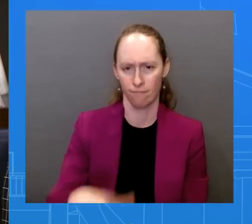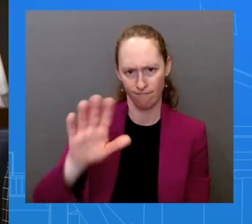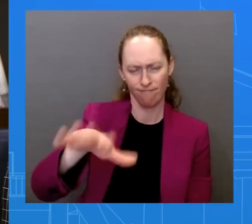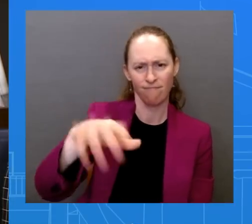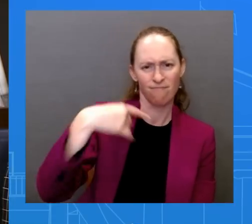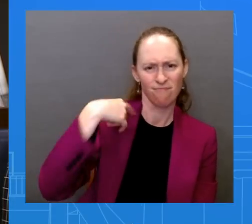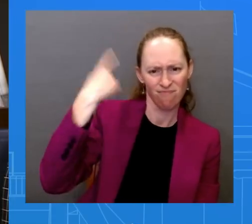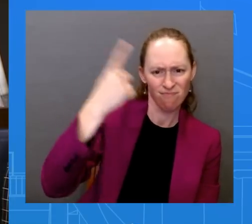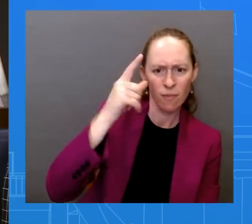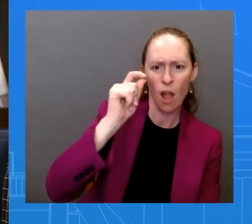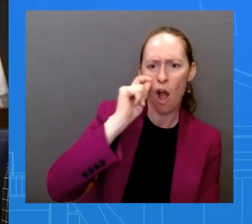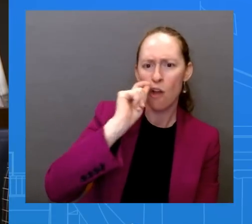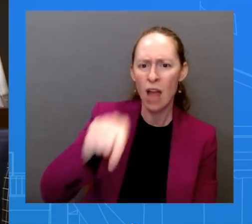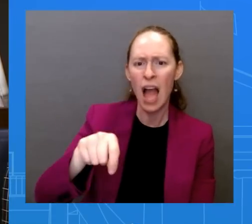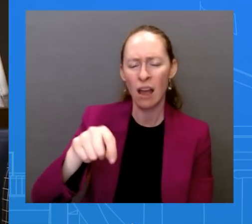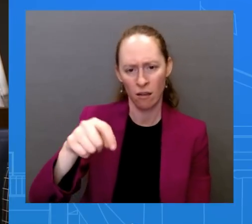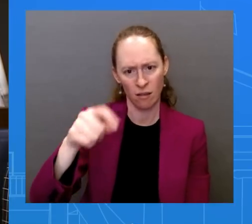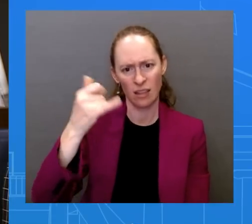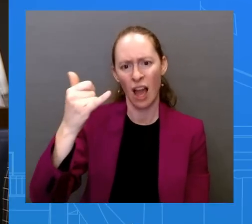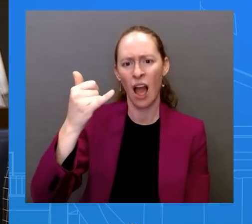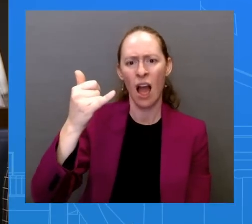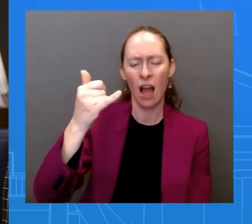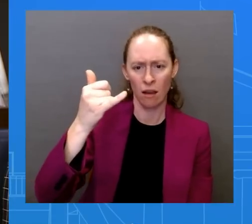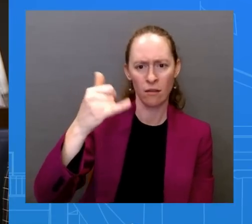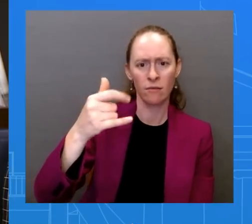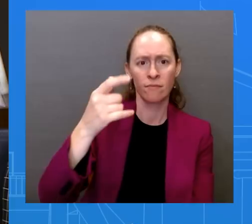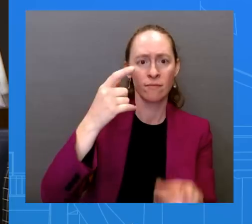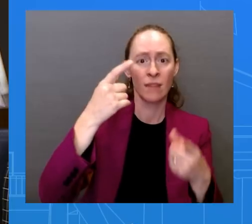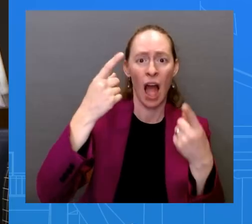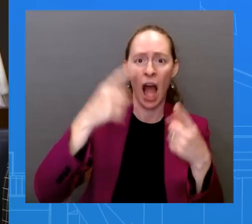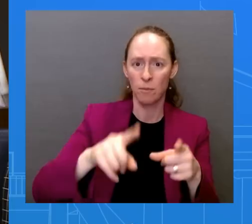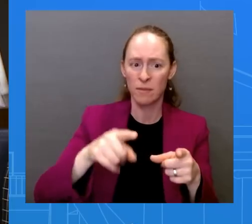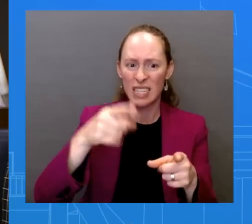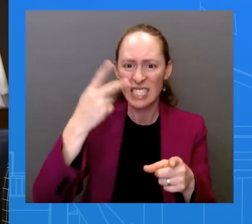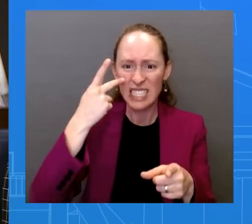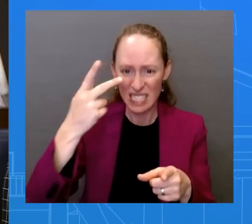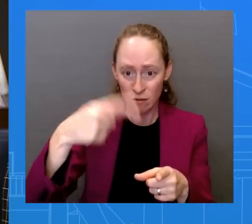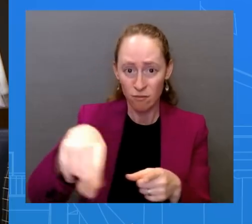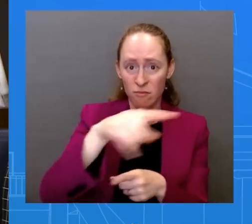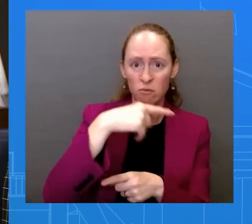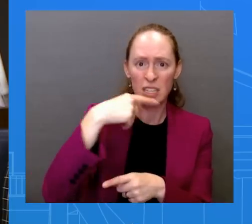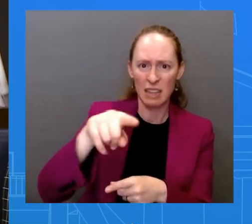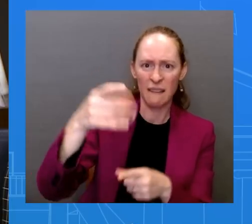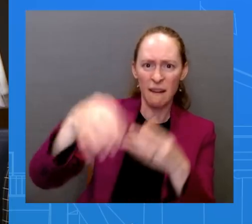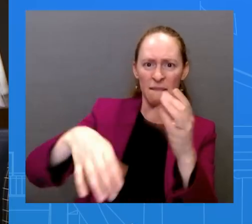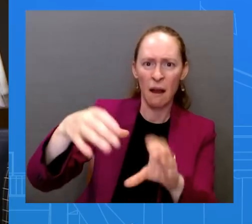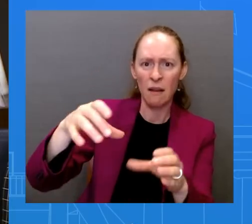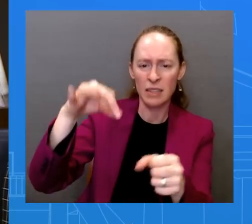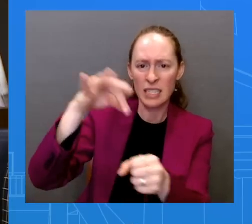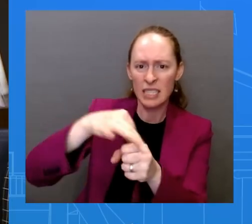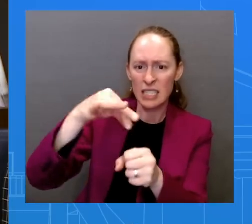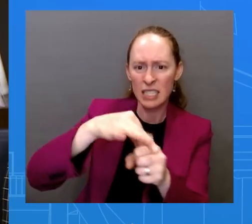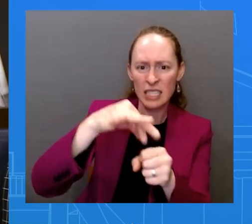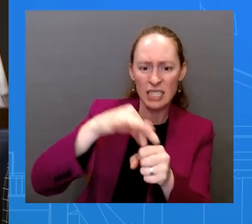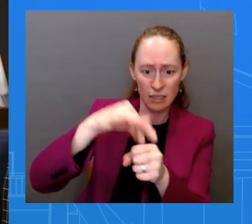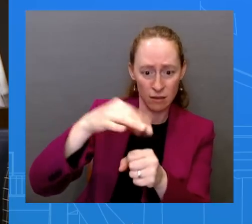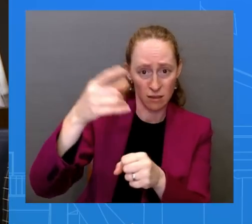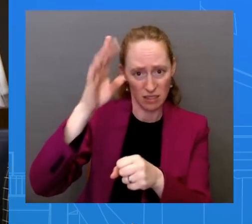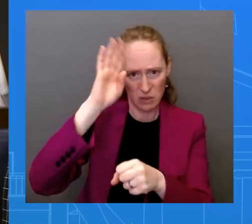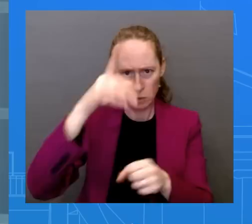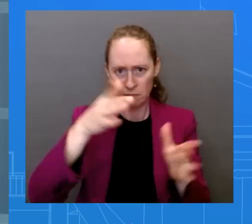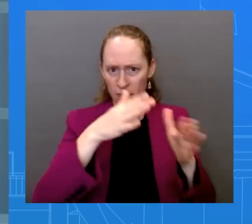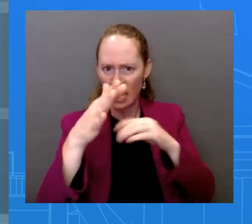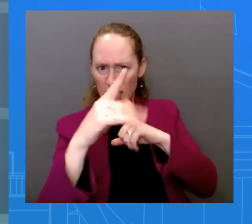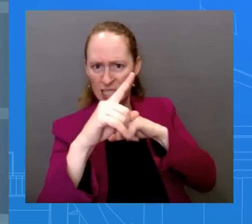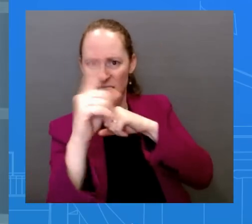on the spot, should we expect the United States to issue new sanctions this week in response to these sham referendums that are being conducted? So